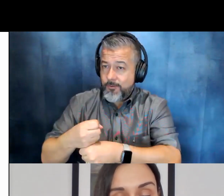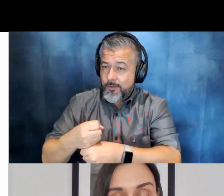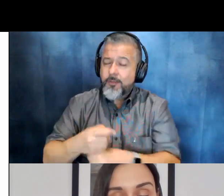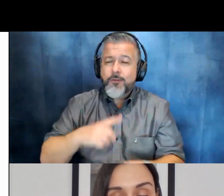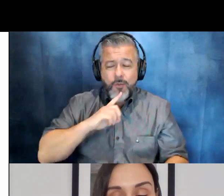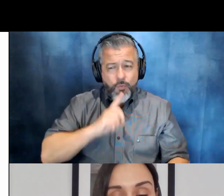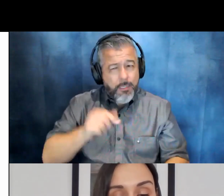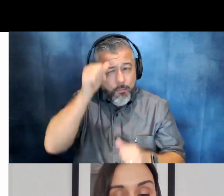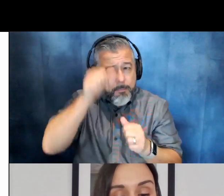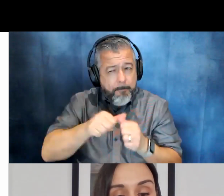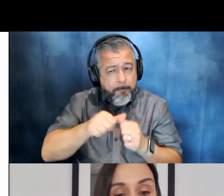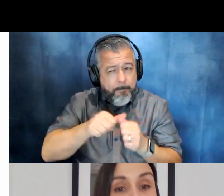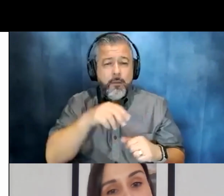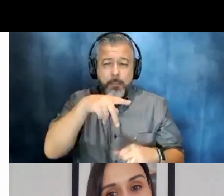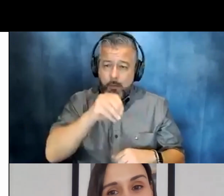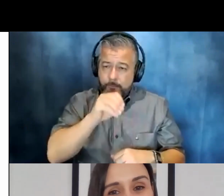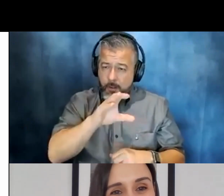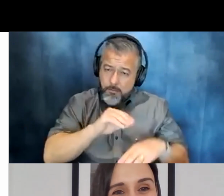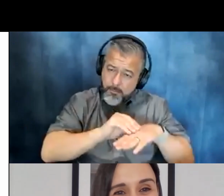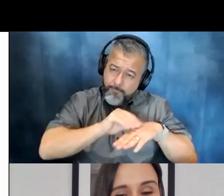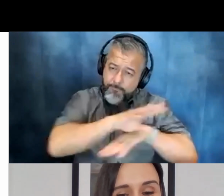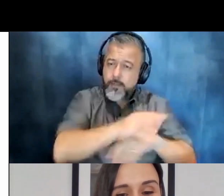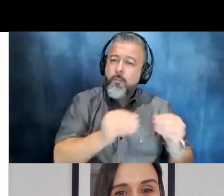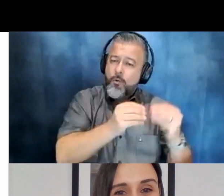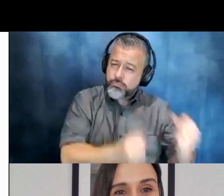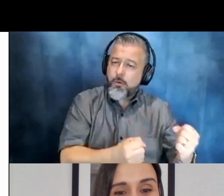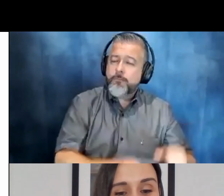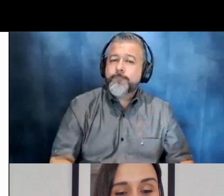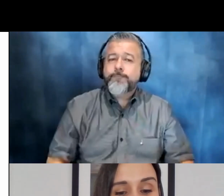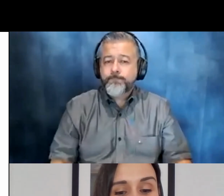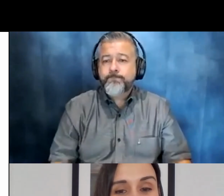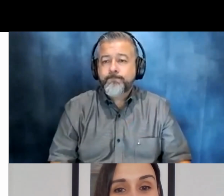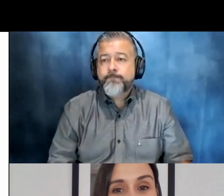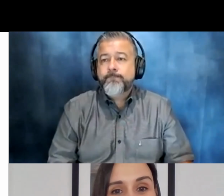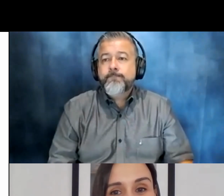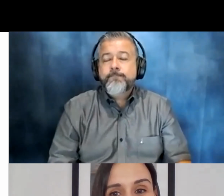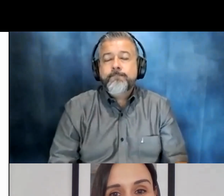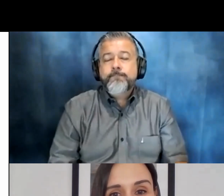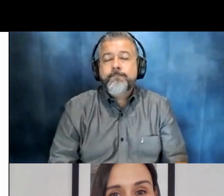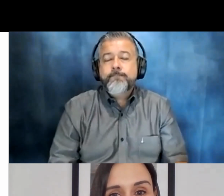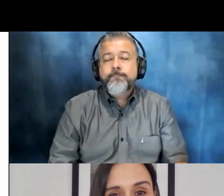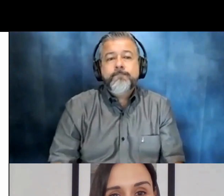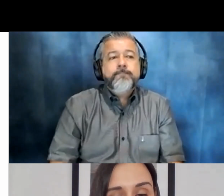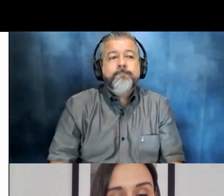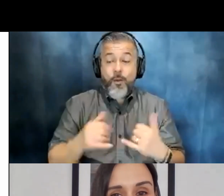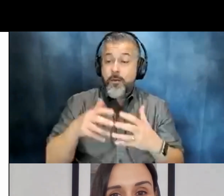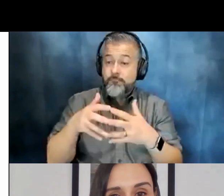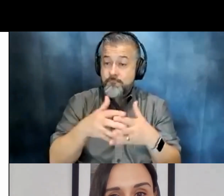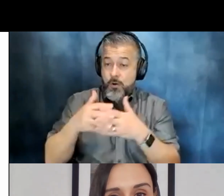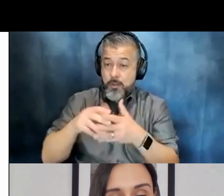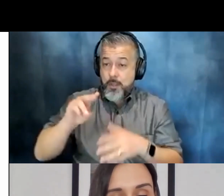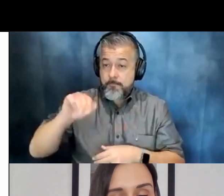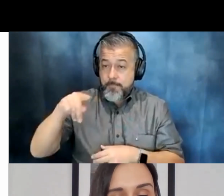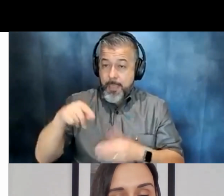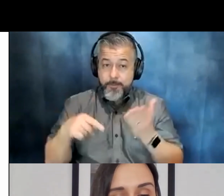mind. We can go on. So here we are in the US, not doing